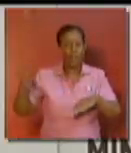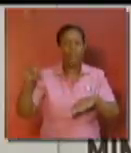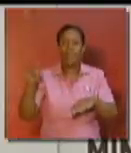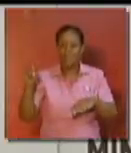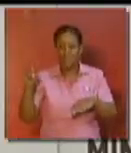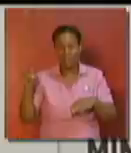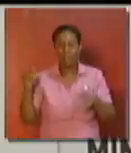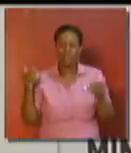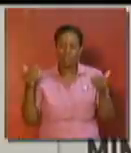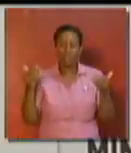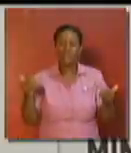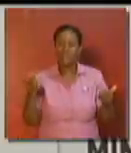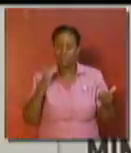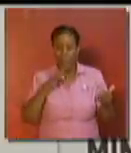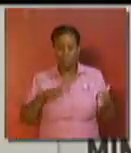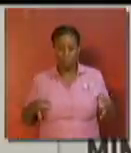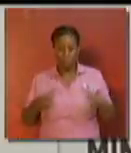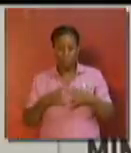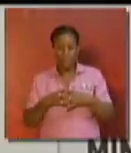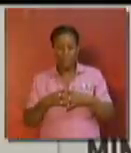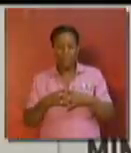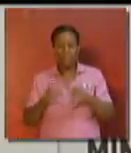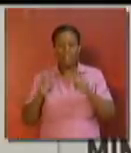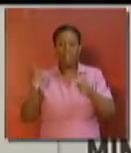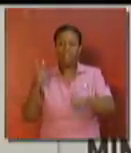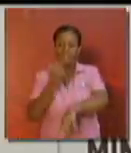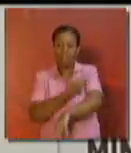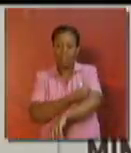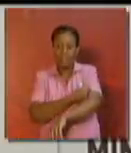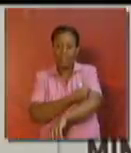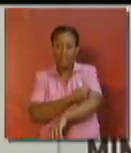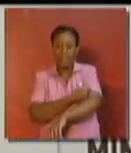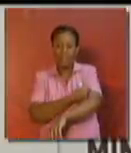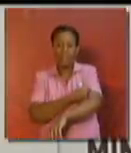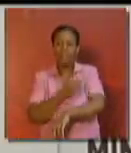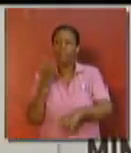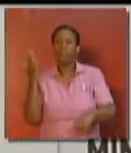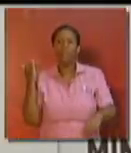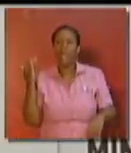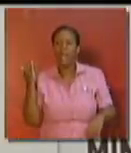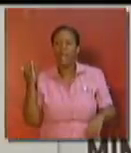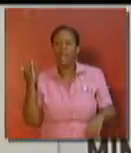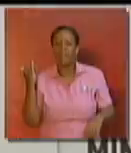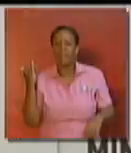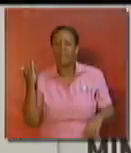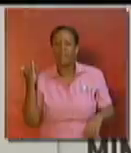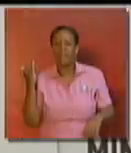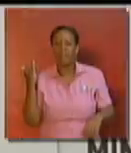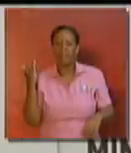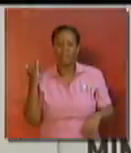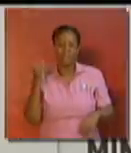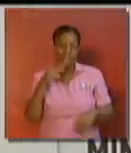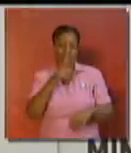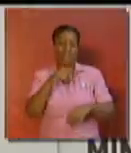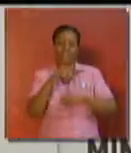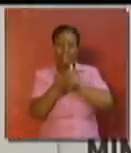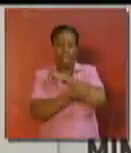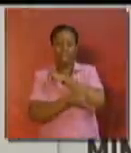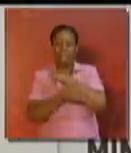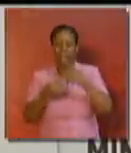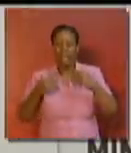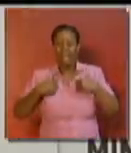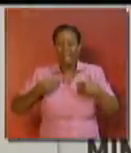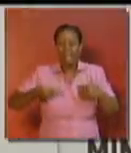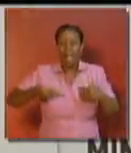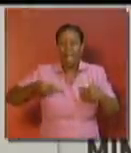policy decision based on their extremely high levels of COVID-19 in their population. They have taken that